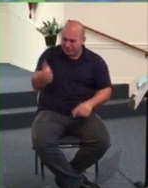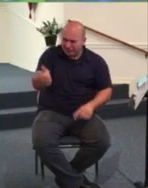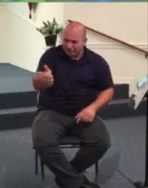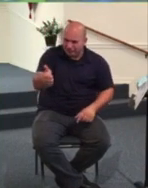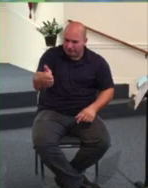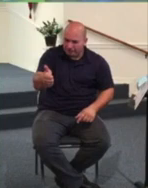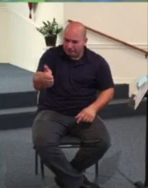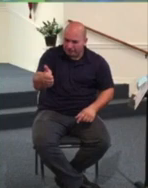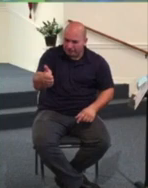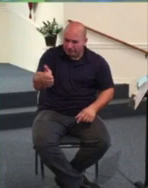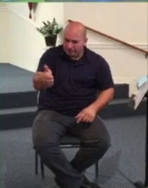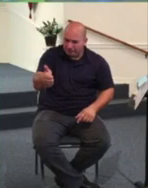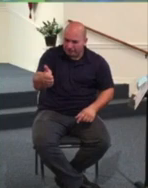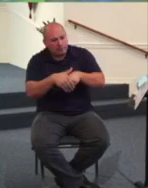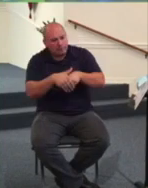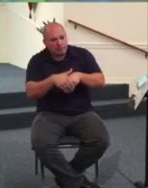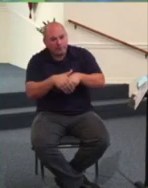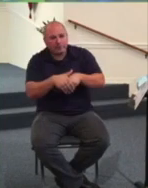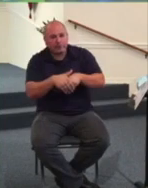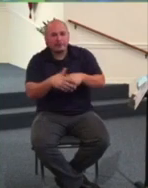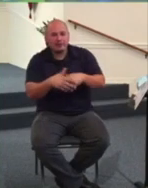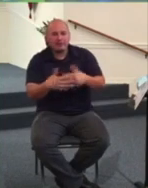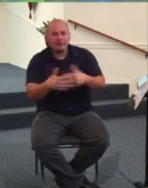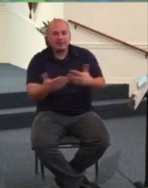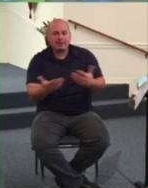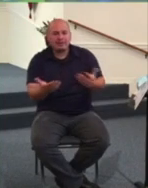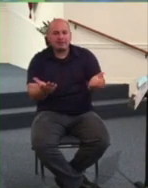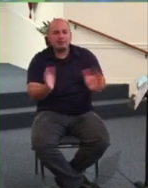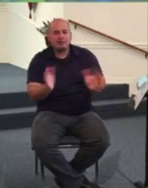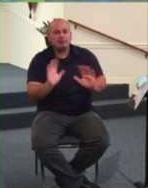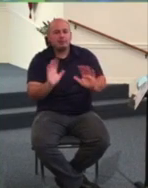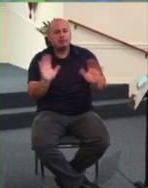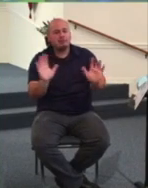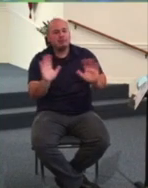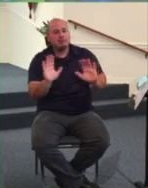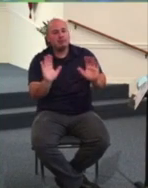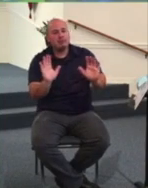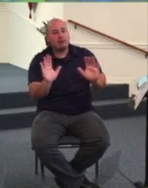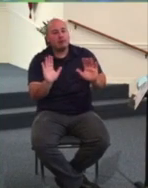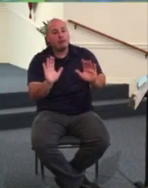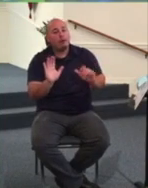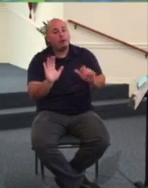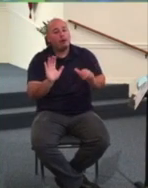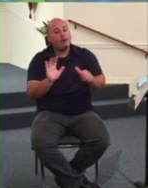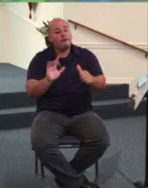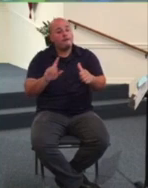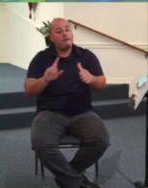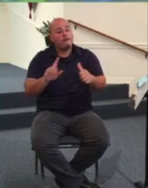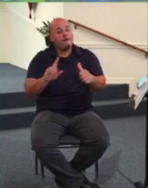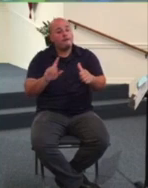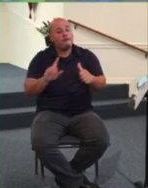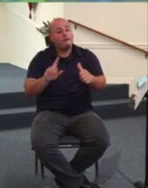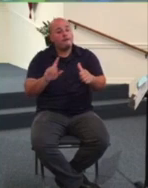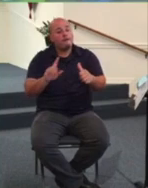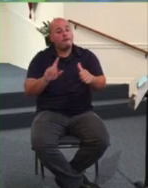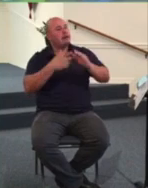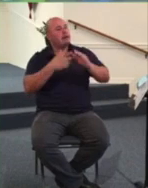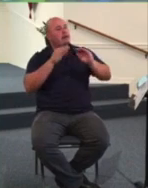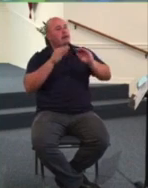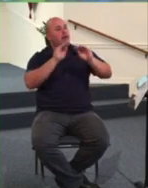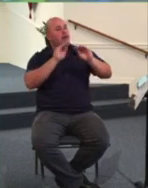You hypocrite, first take the plank out of your eye, and then you will see clearly to remove the speck from your brother's